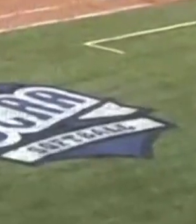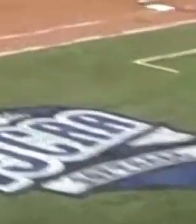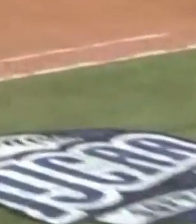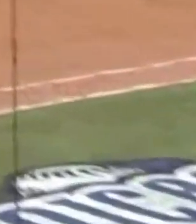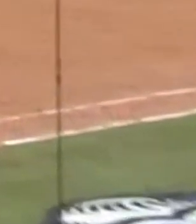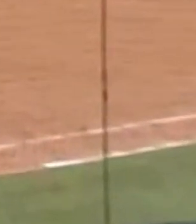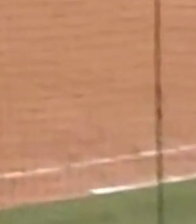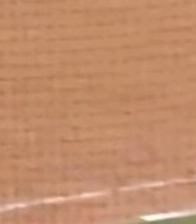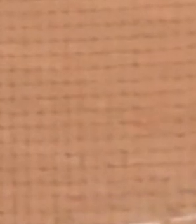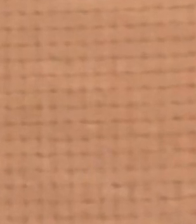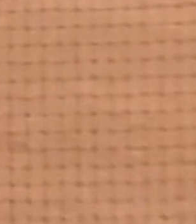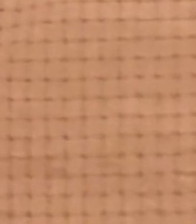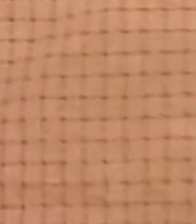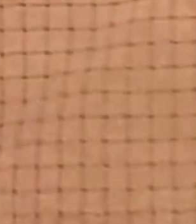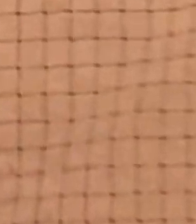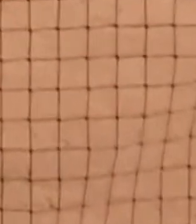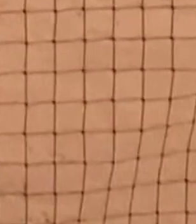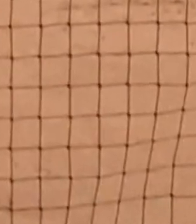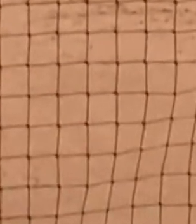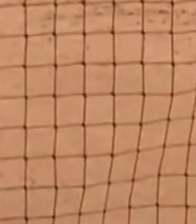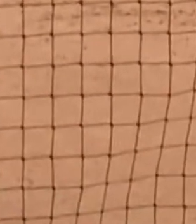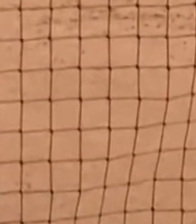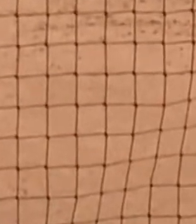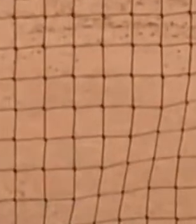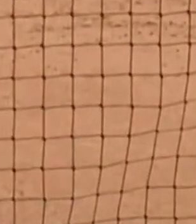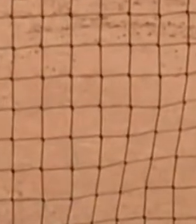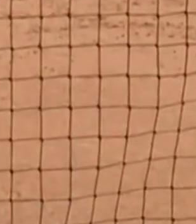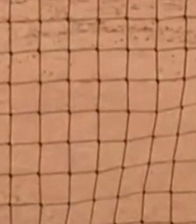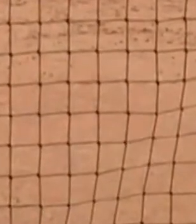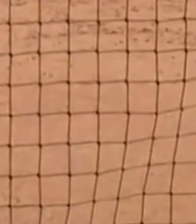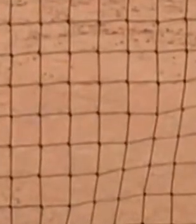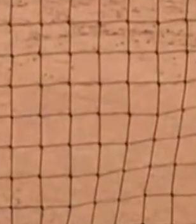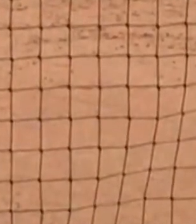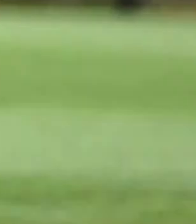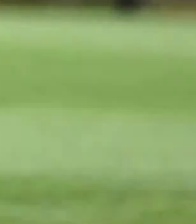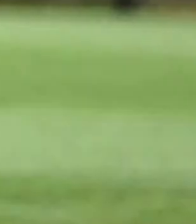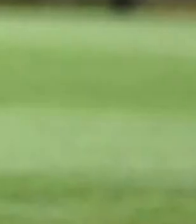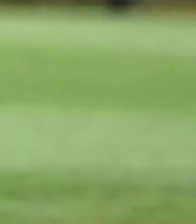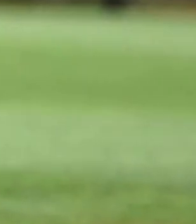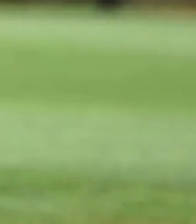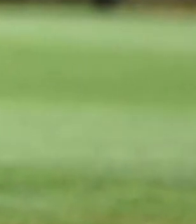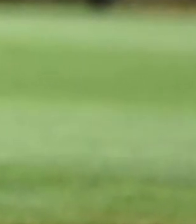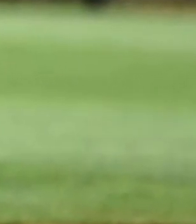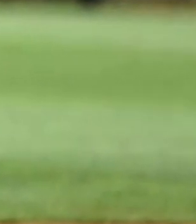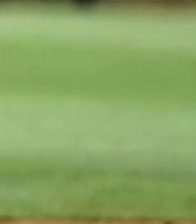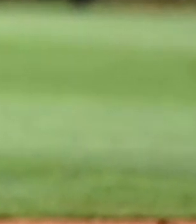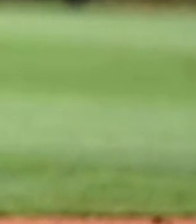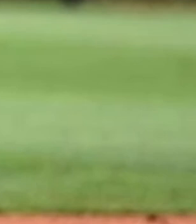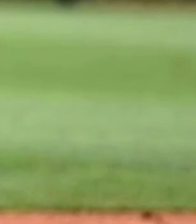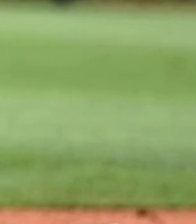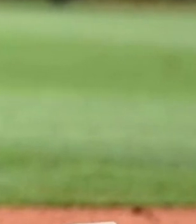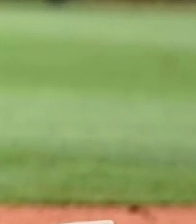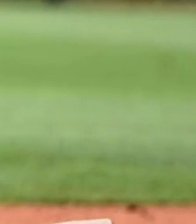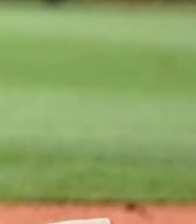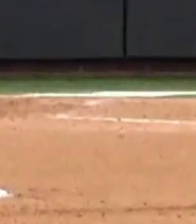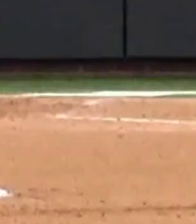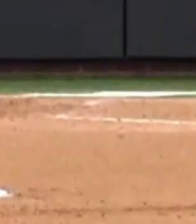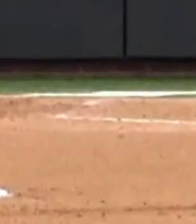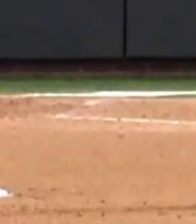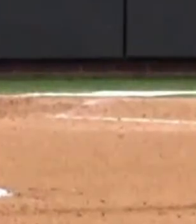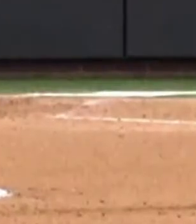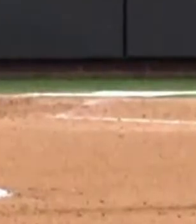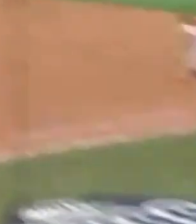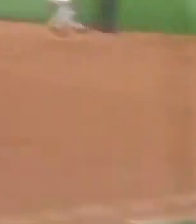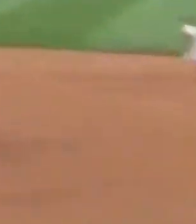I'm bossing up. Brace you up, bless you, bro. Don't mess with us. We like the youth in the 80s. Back to back, set a track. Hit the